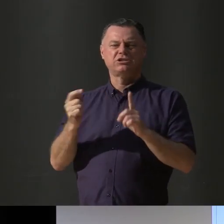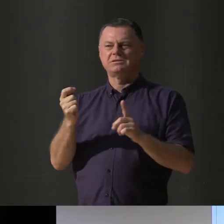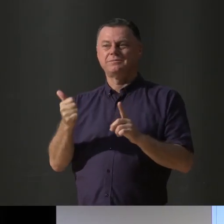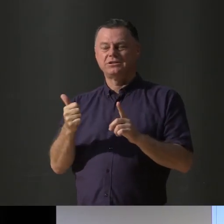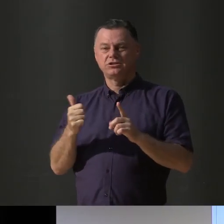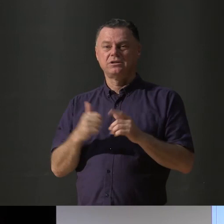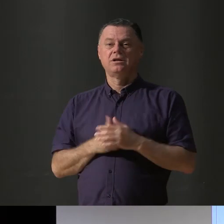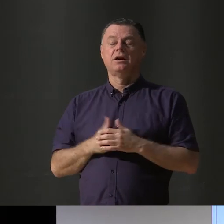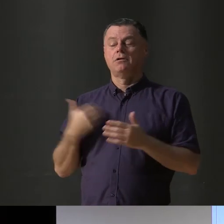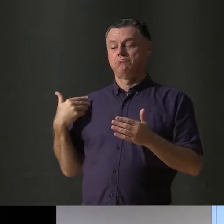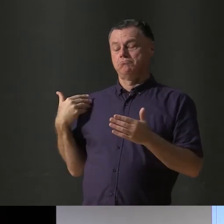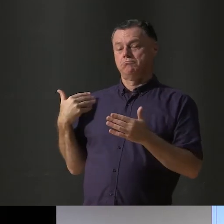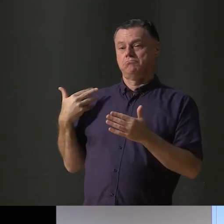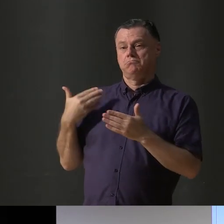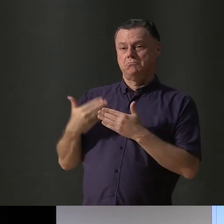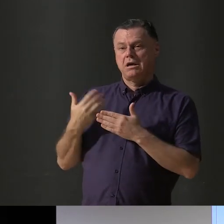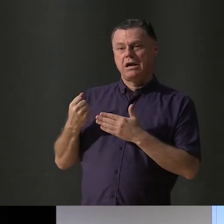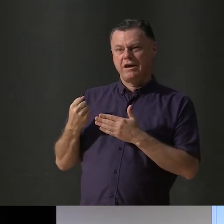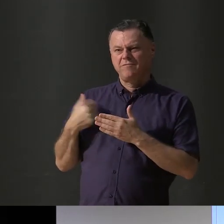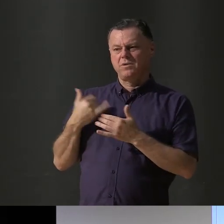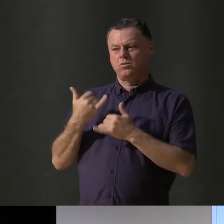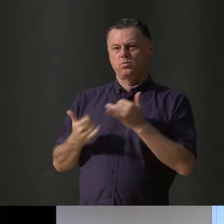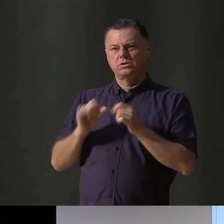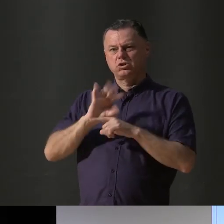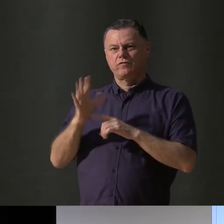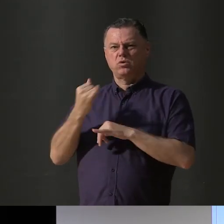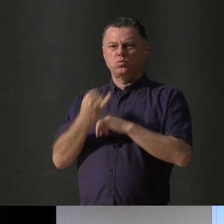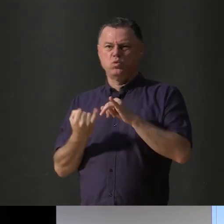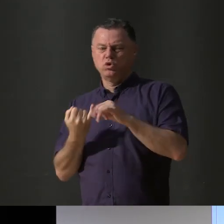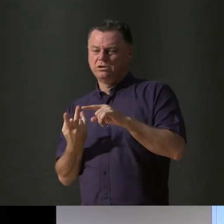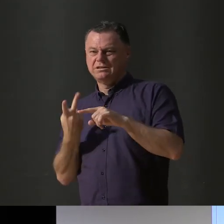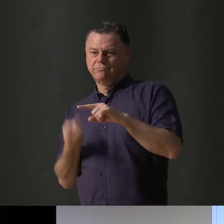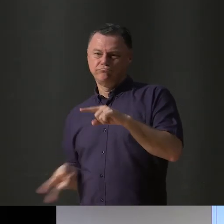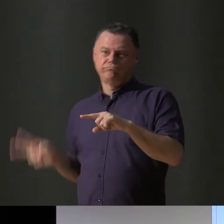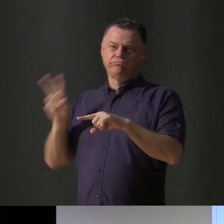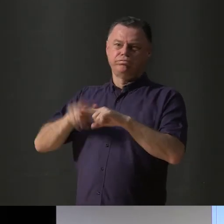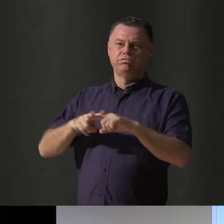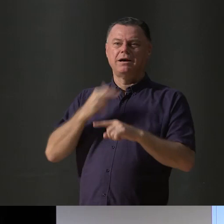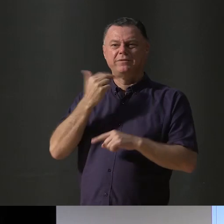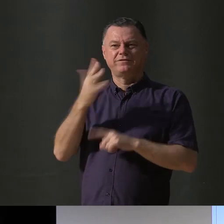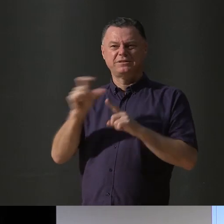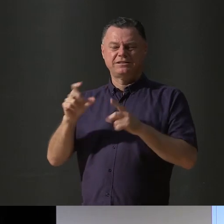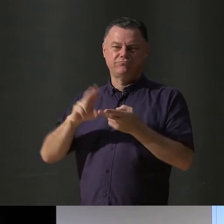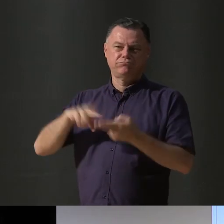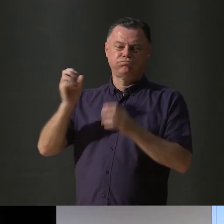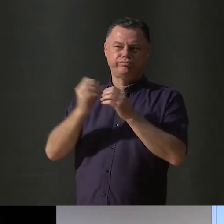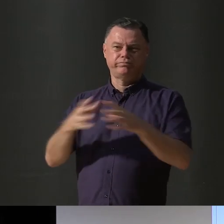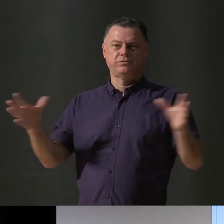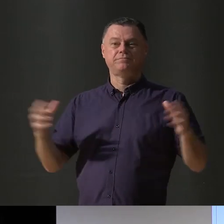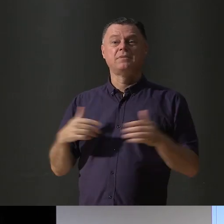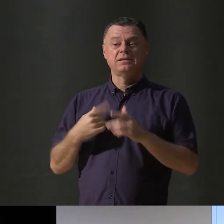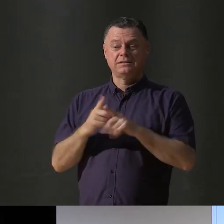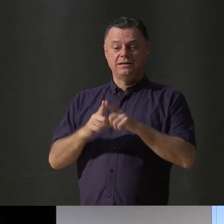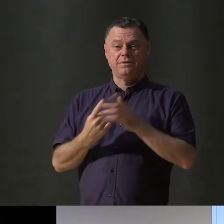to say that museums haven't long been using technologies to engage audiences, but the developments that have happened both locally